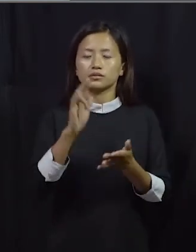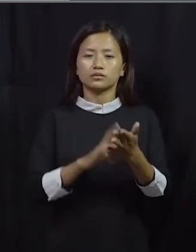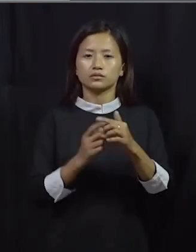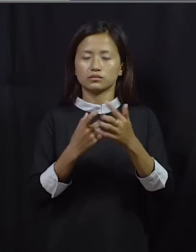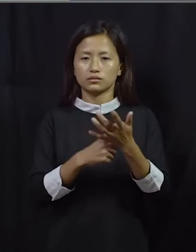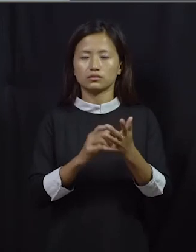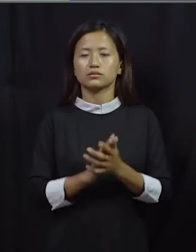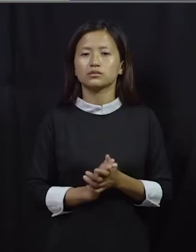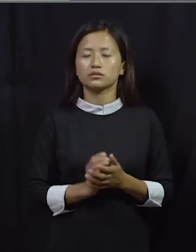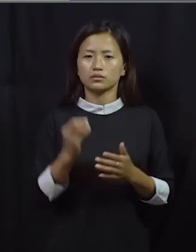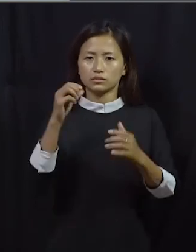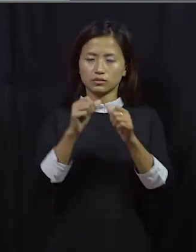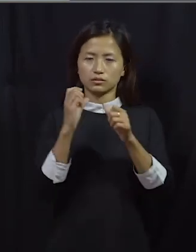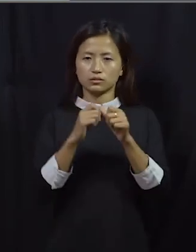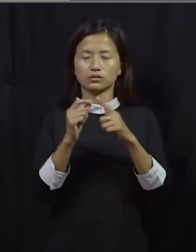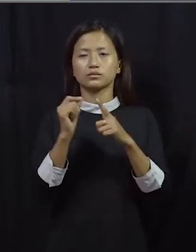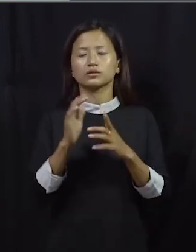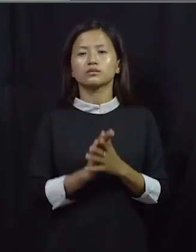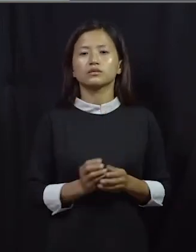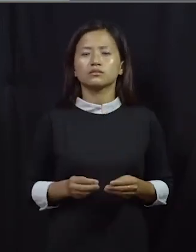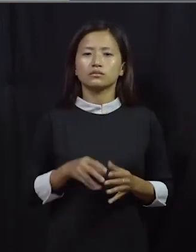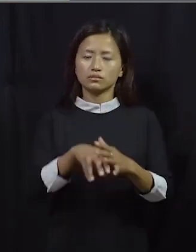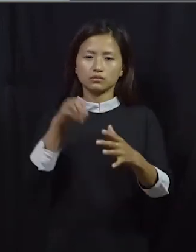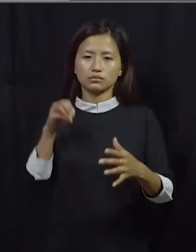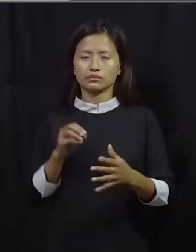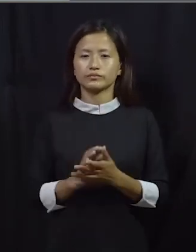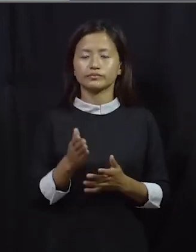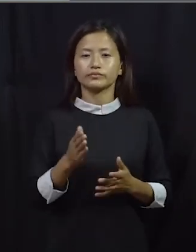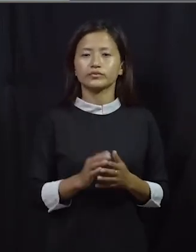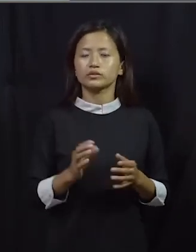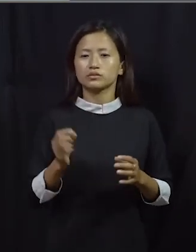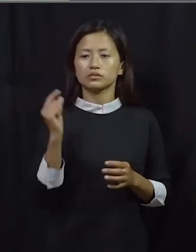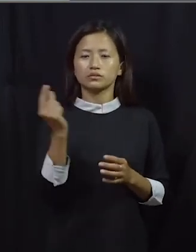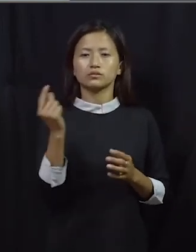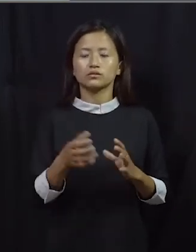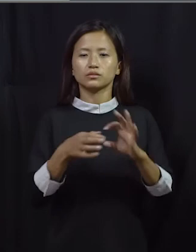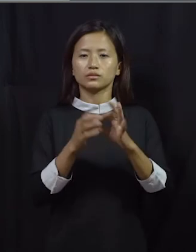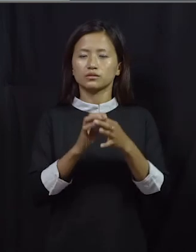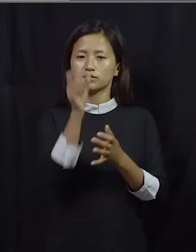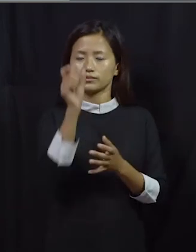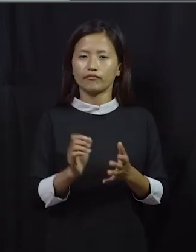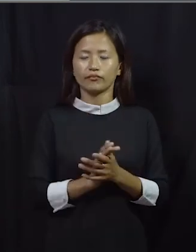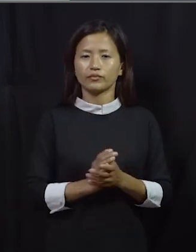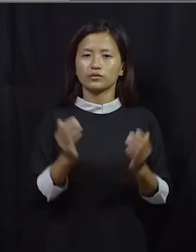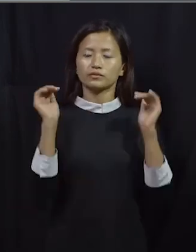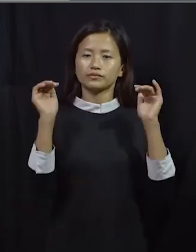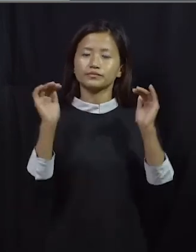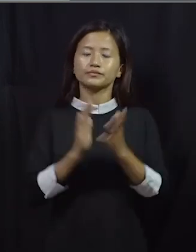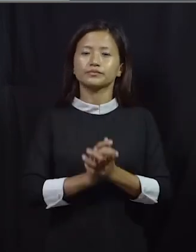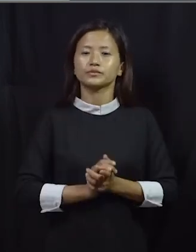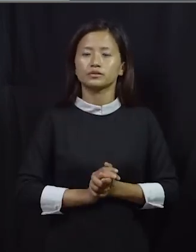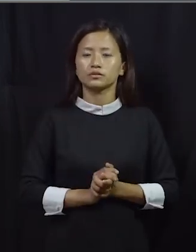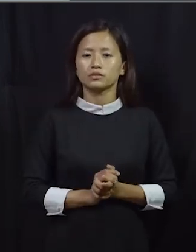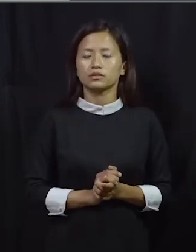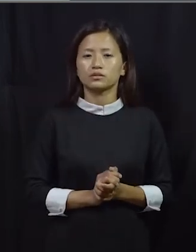capital because this money has been withdrawn. It is not used by the partnership firm. Therefore, they are not supposed to